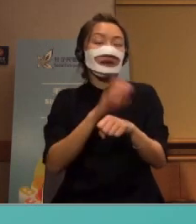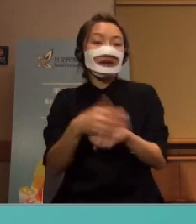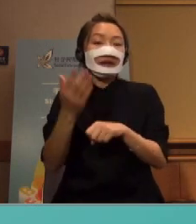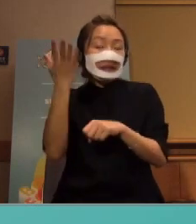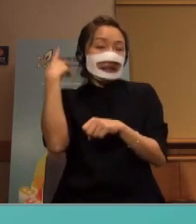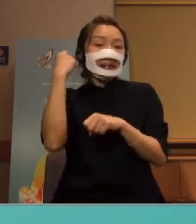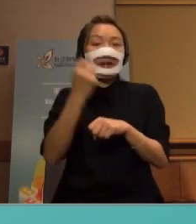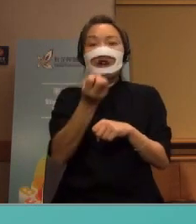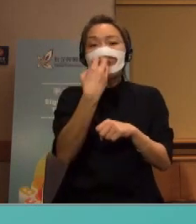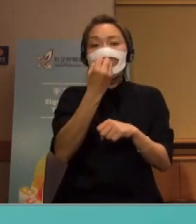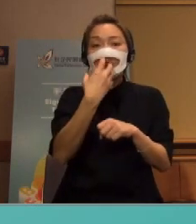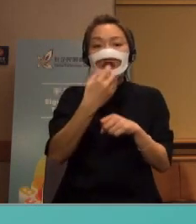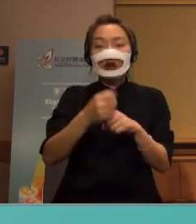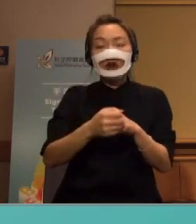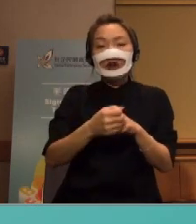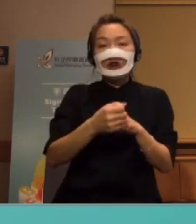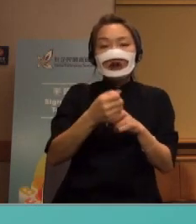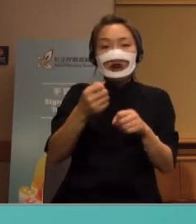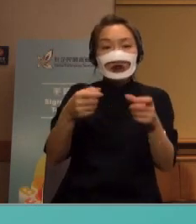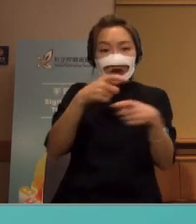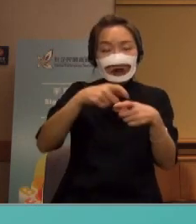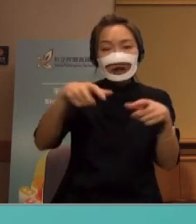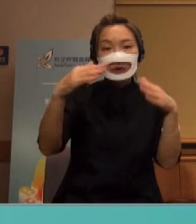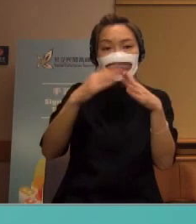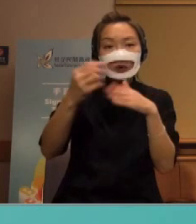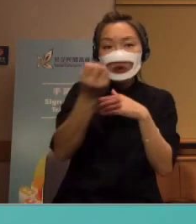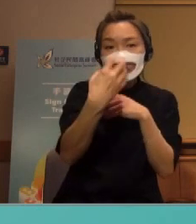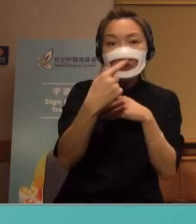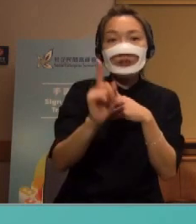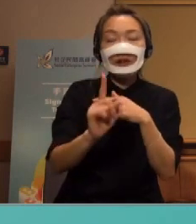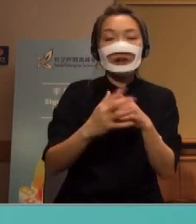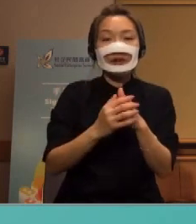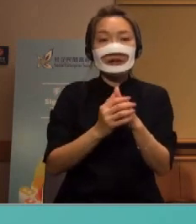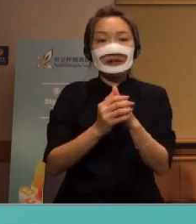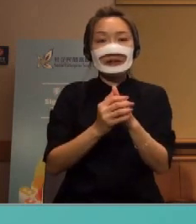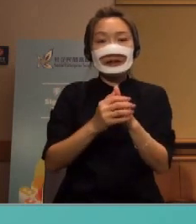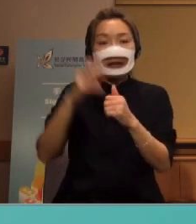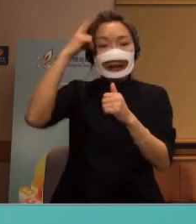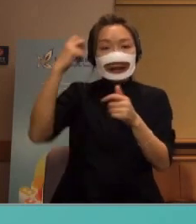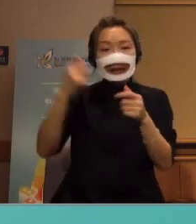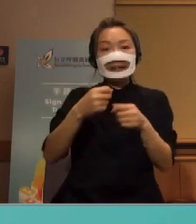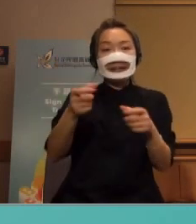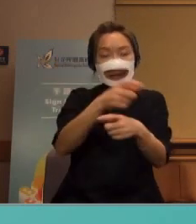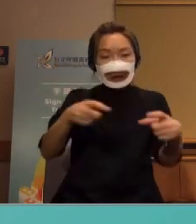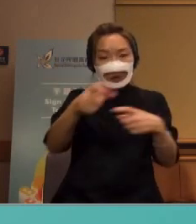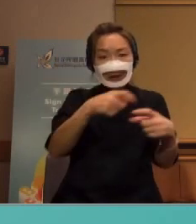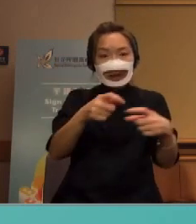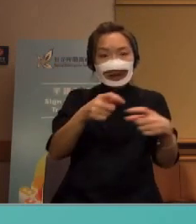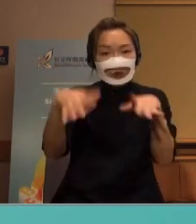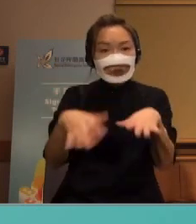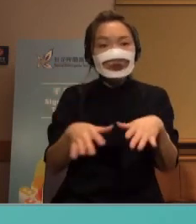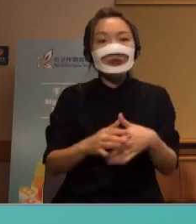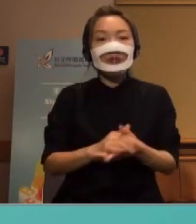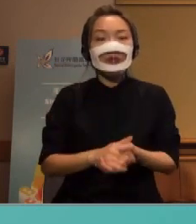starting the carbon trading markets on the Hong Kong Exchange. So not only are we seeing this in the kind of frontier markets, the traditional institutional pillars are